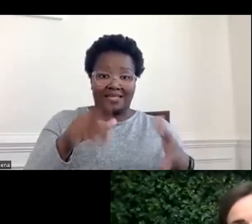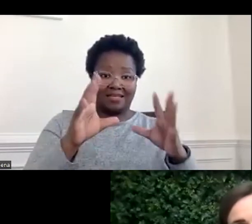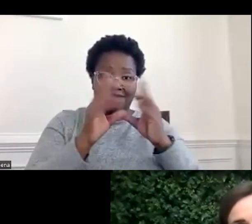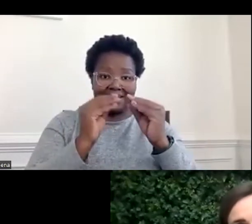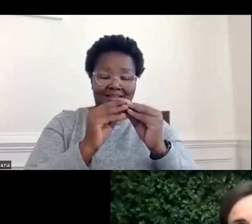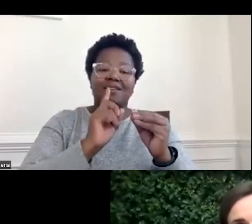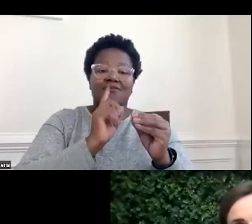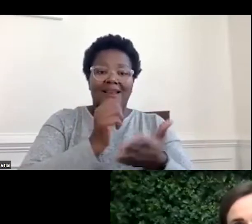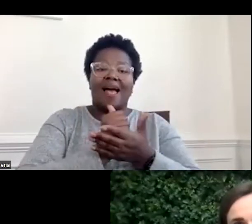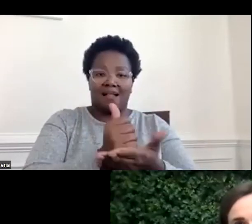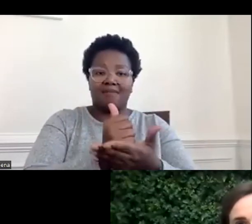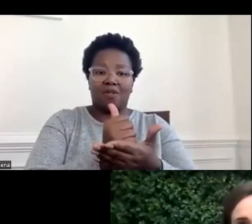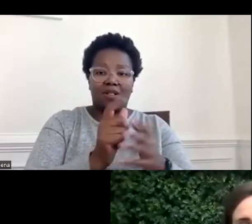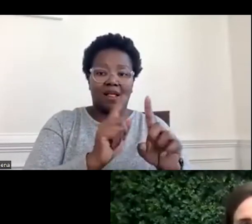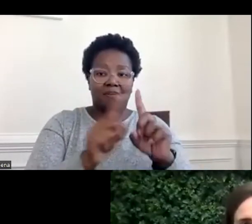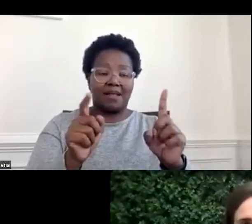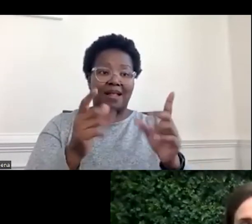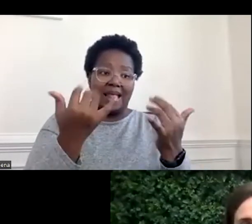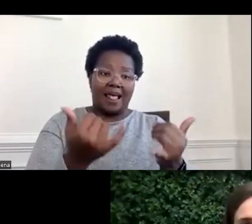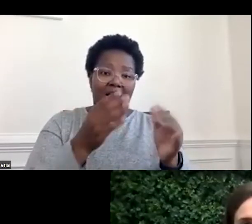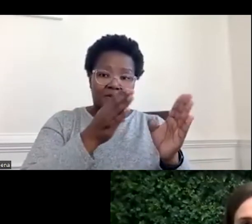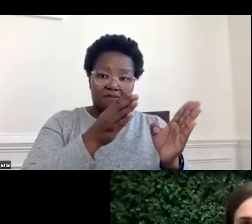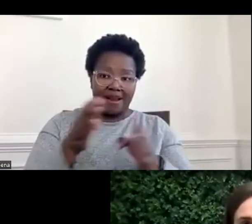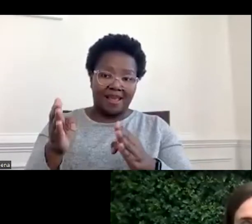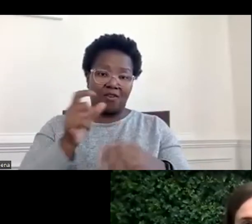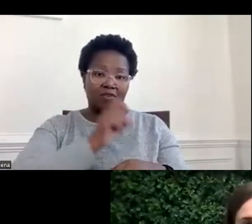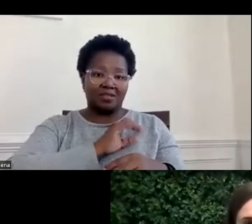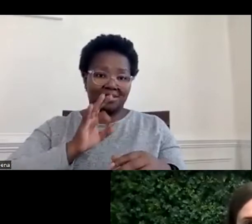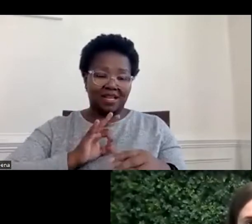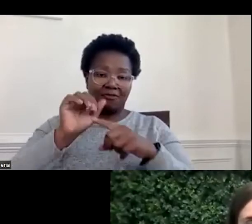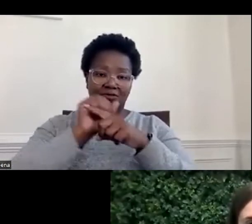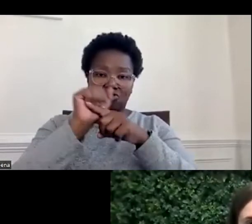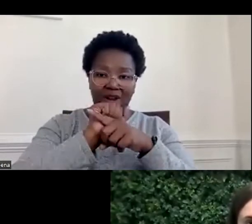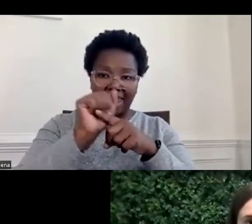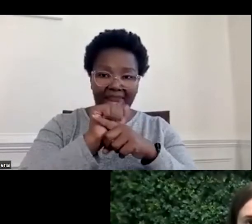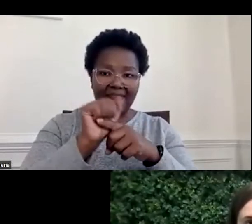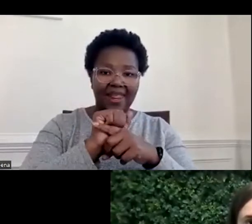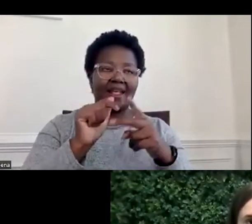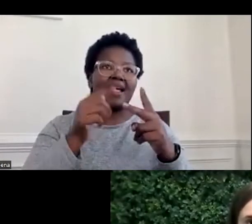so, planning those staff trainings and,